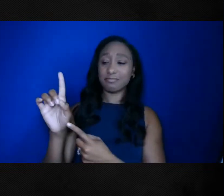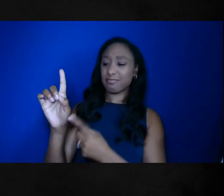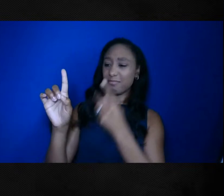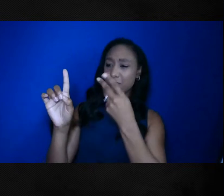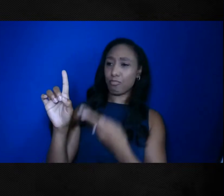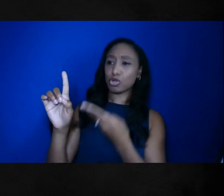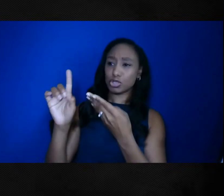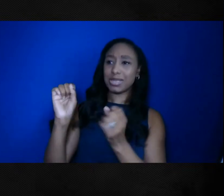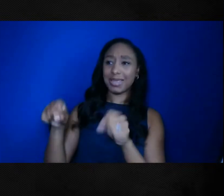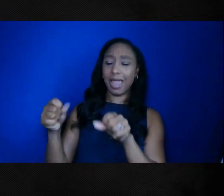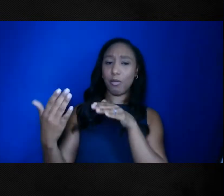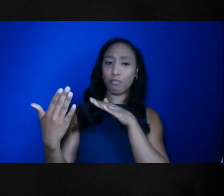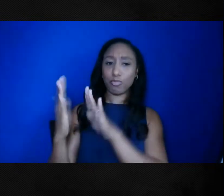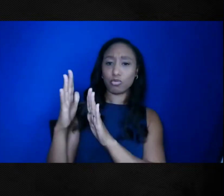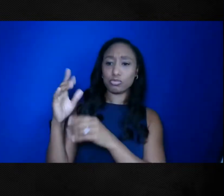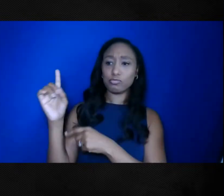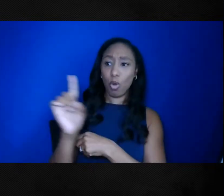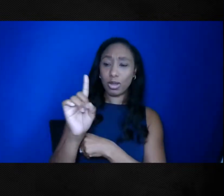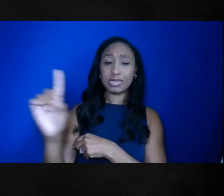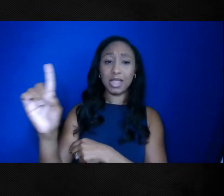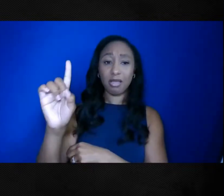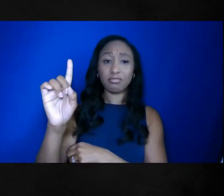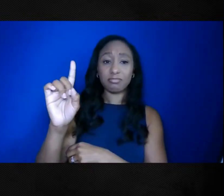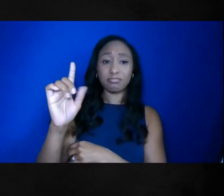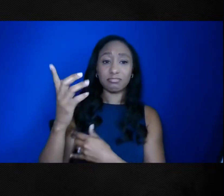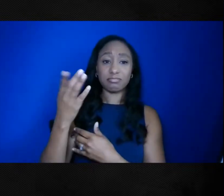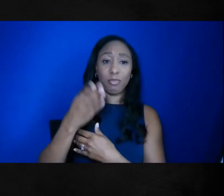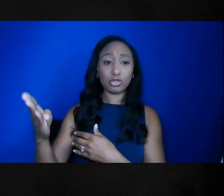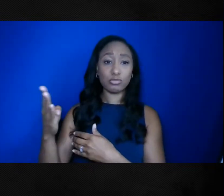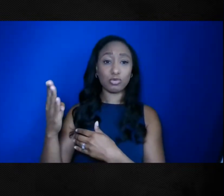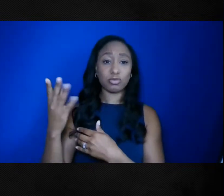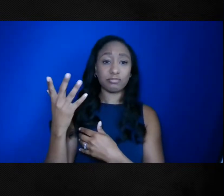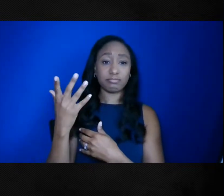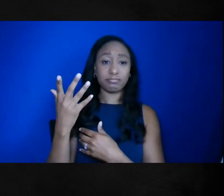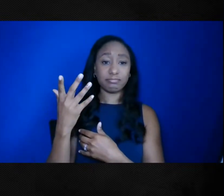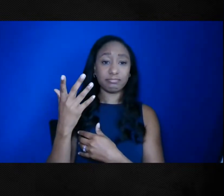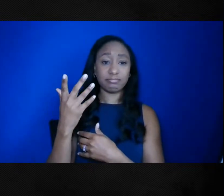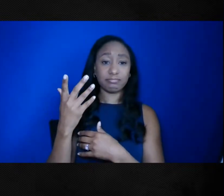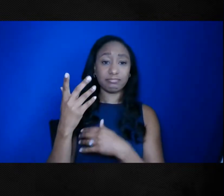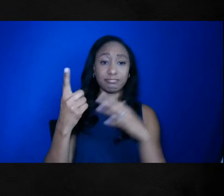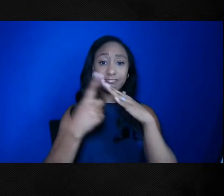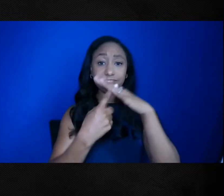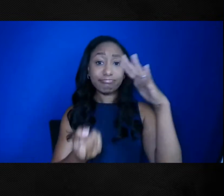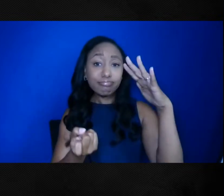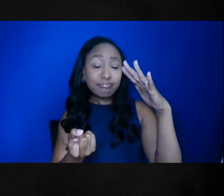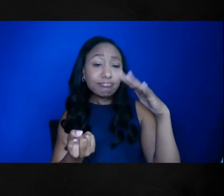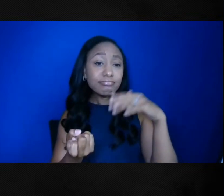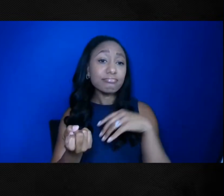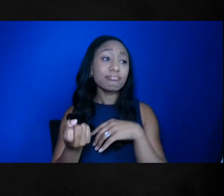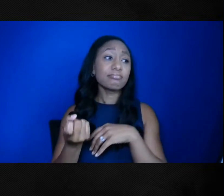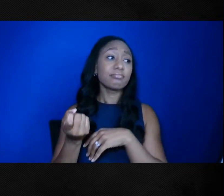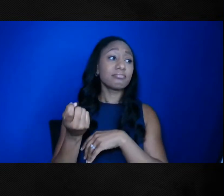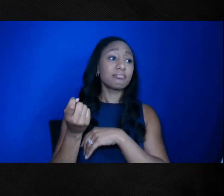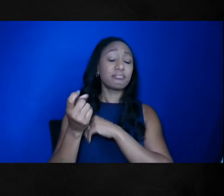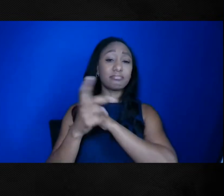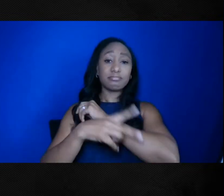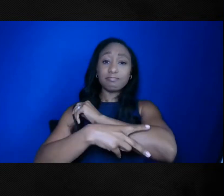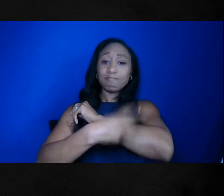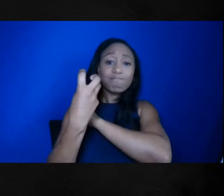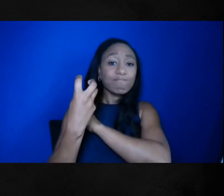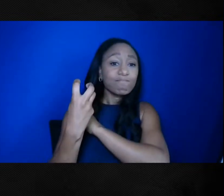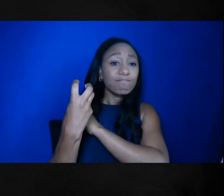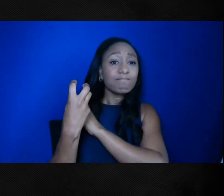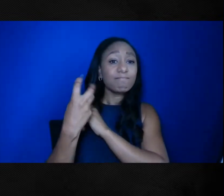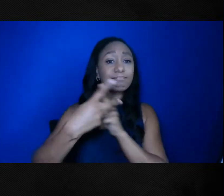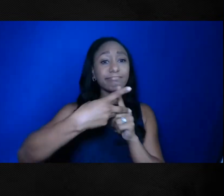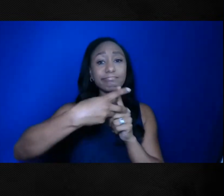Baltimore. Disappeared, kidnapped, never to be seen or heard from again. Today we'll hear